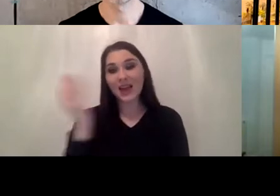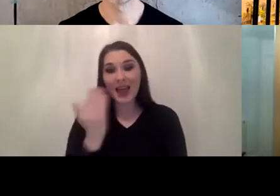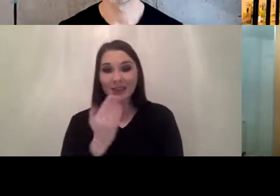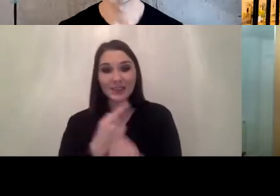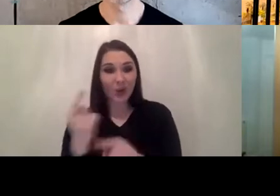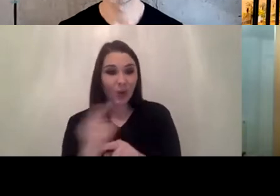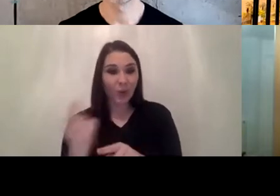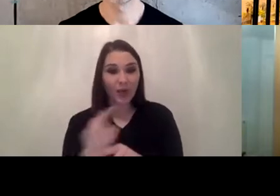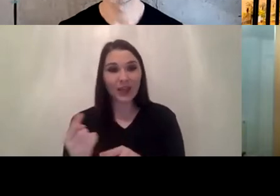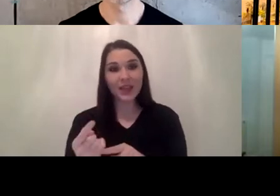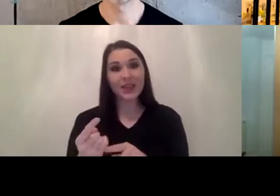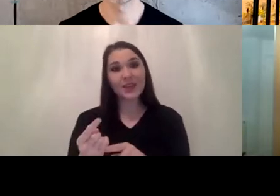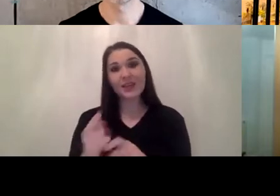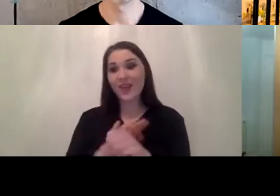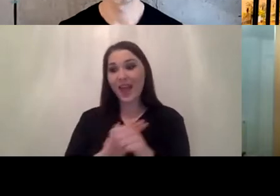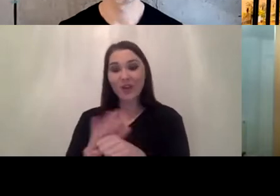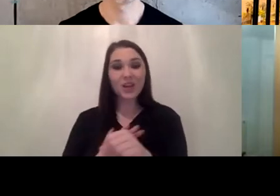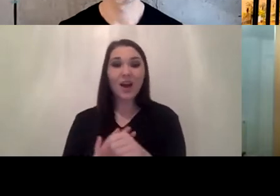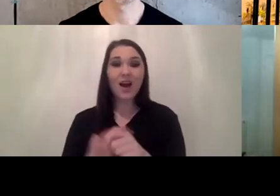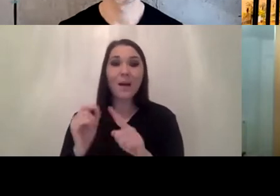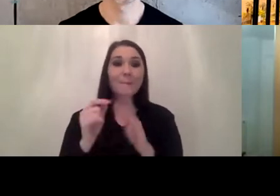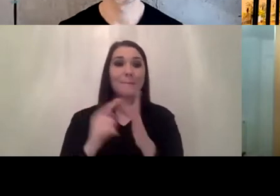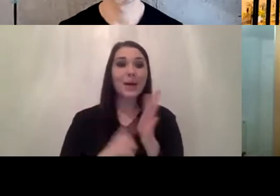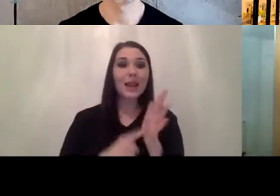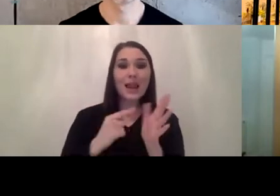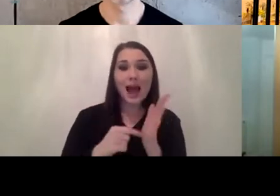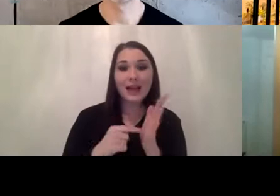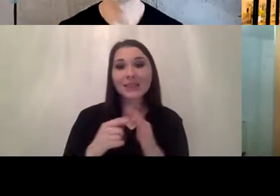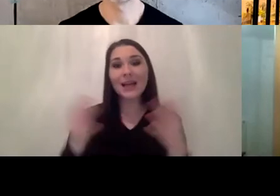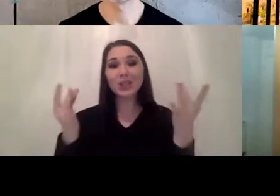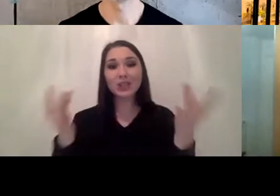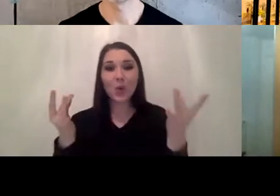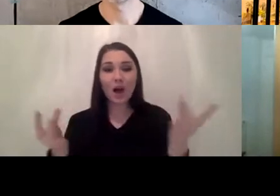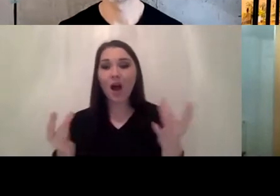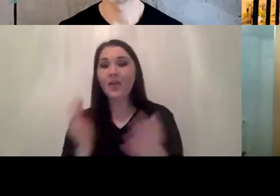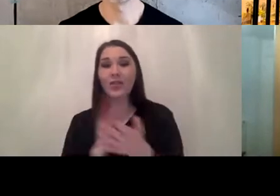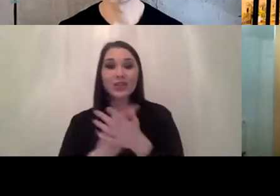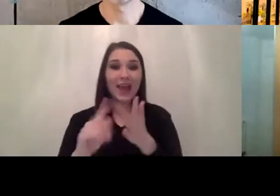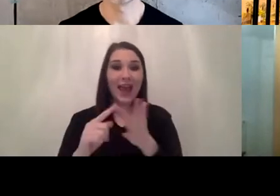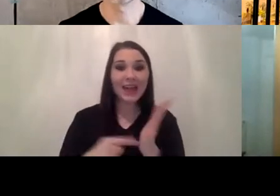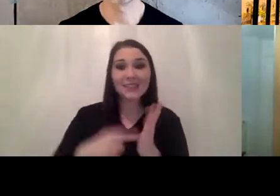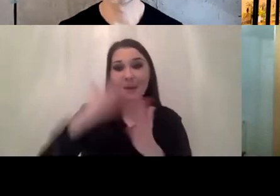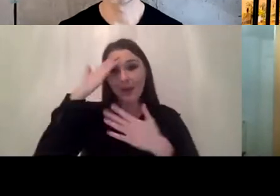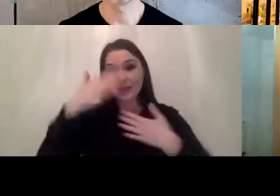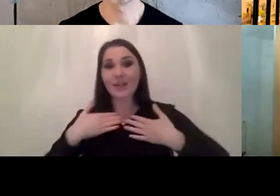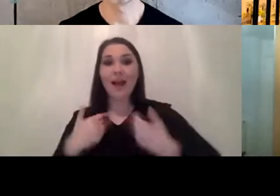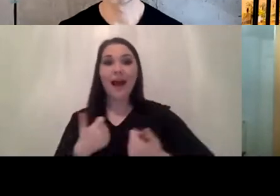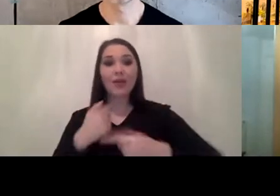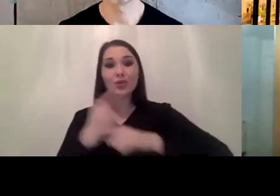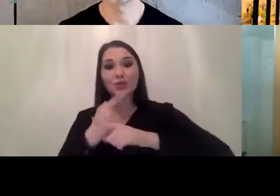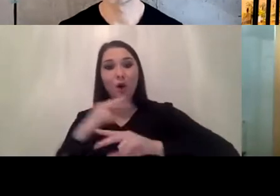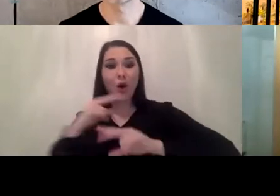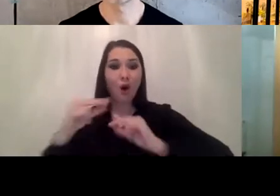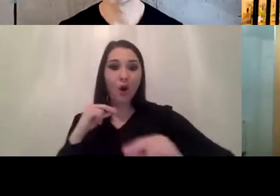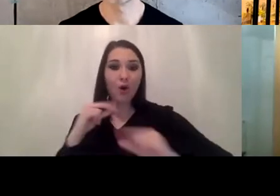It could be in the area of Pilates, you know, there's yoga, there's HIIT classes, there's mental health talks, there's a bunch of stuff.